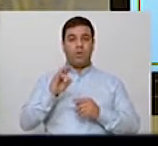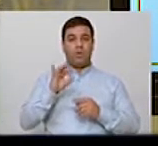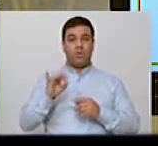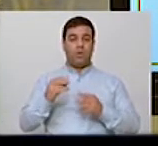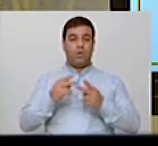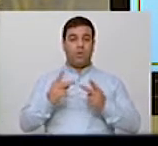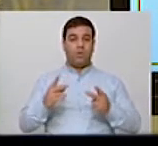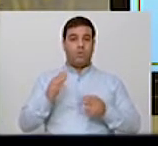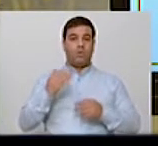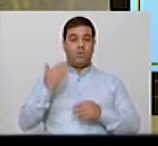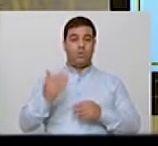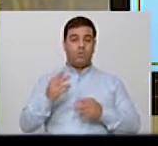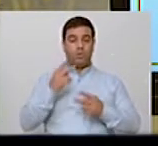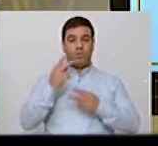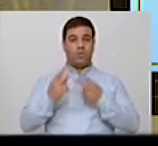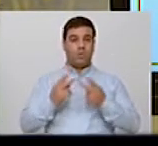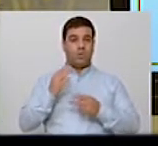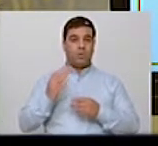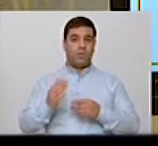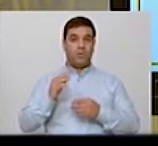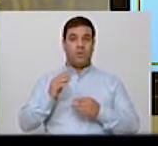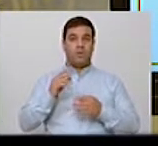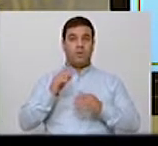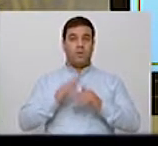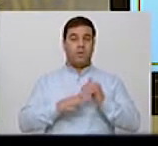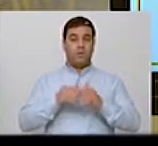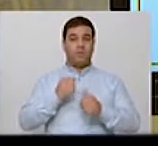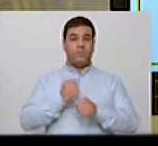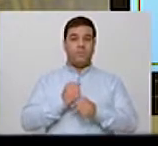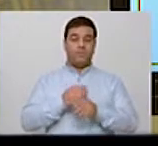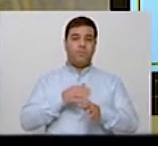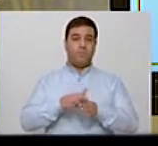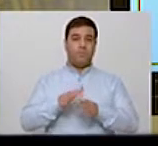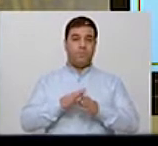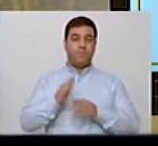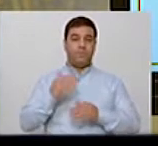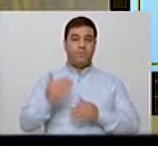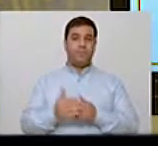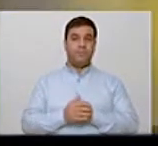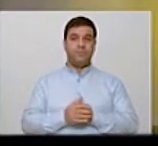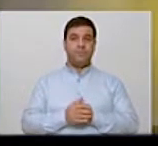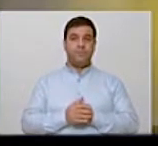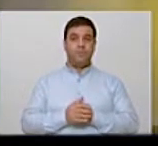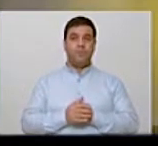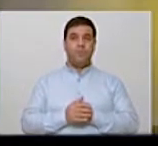hosil bo'lishini kuzatamiz. Tajribani amalda bajaramiz.